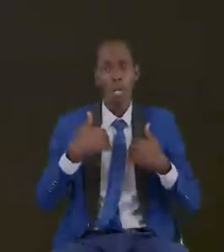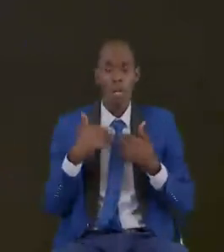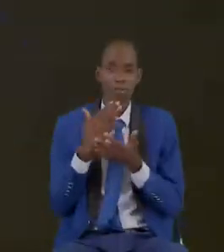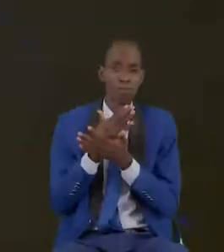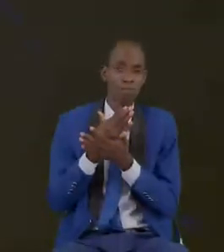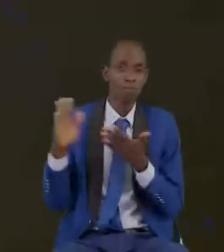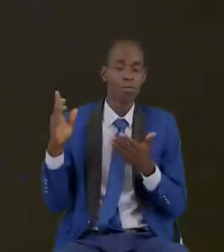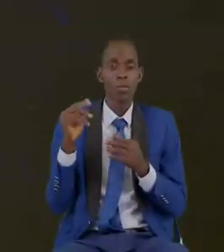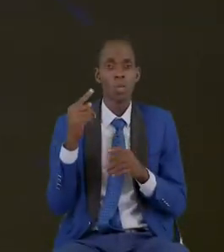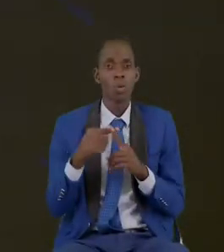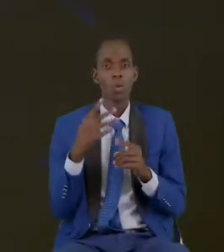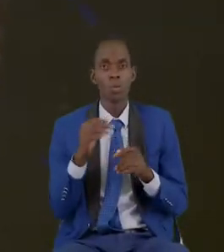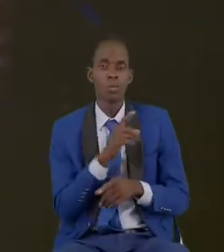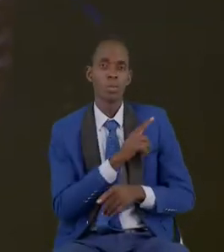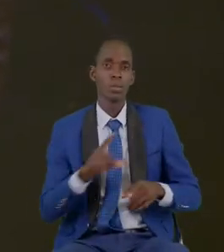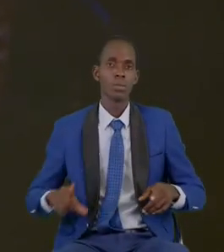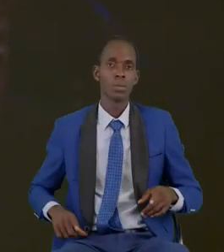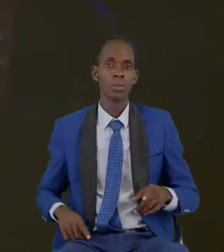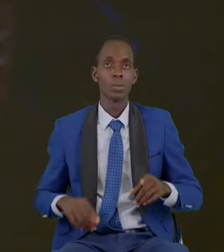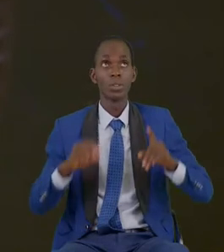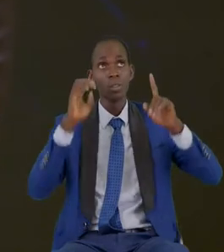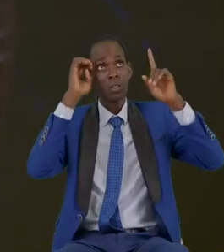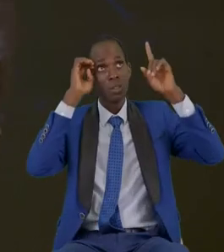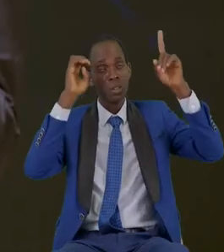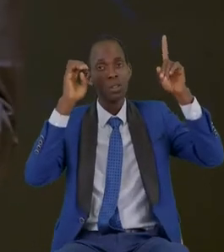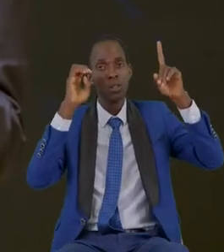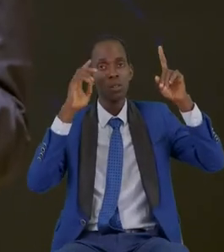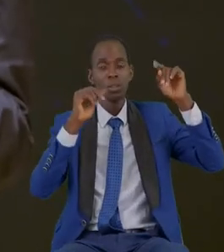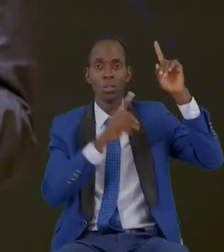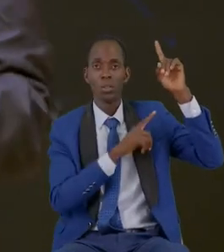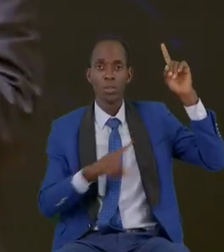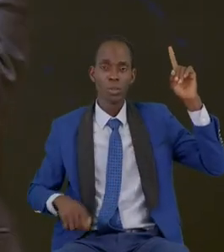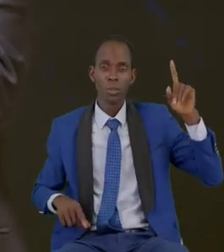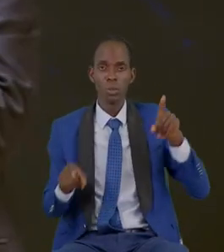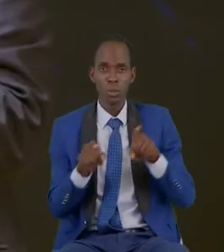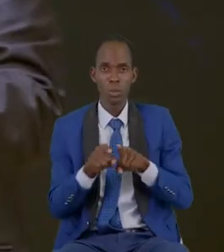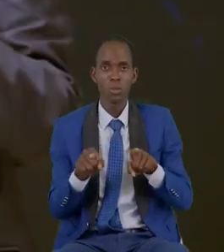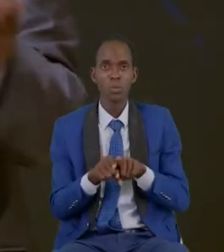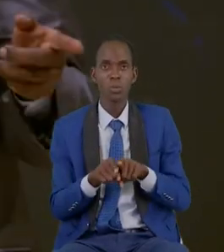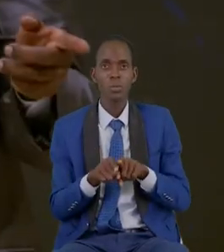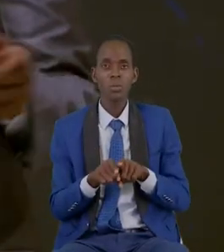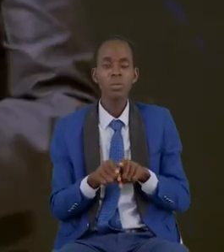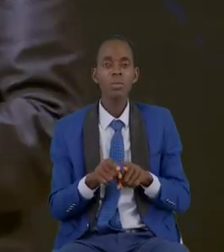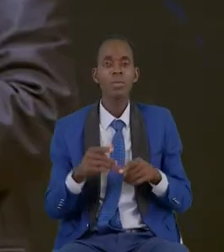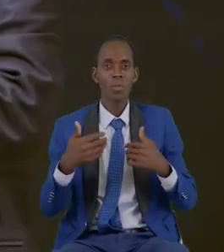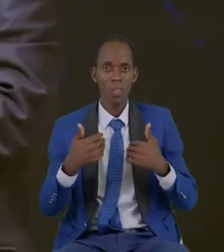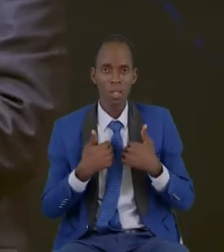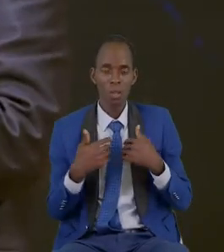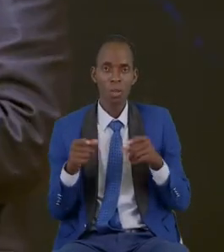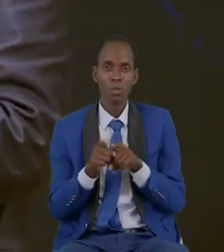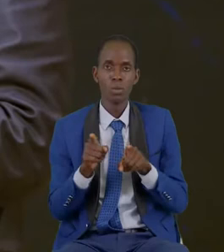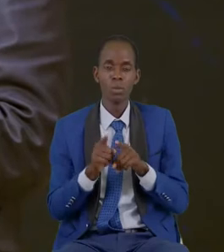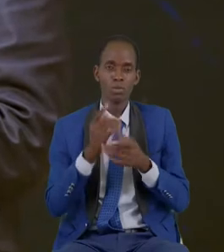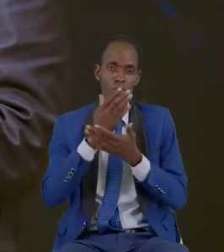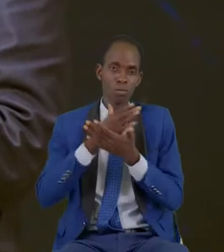of the Lord. "He," the Lord too, "has also rejected thee